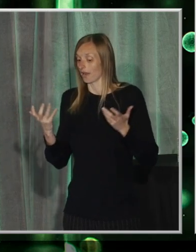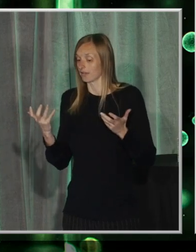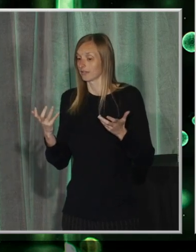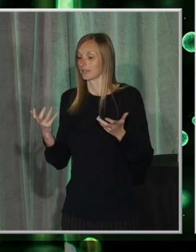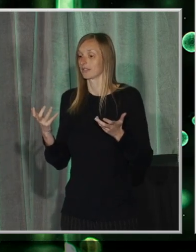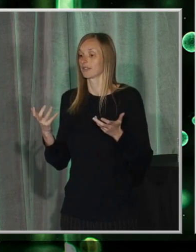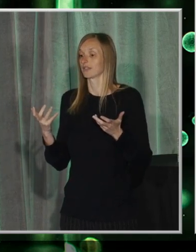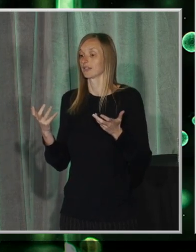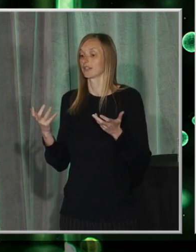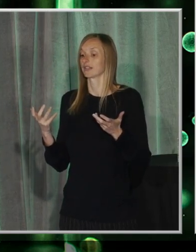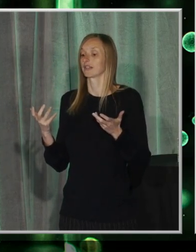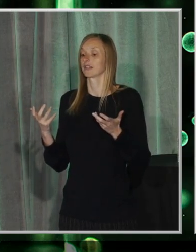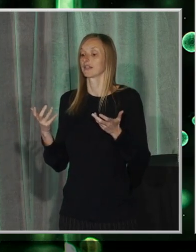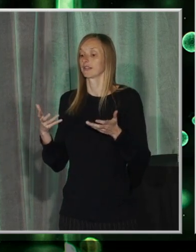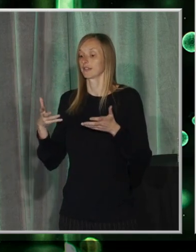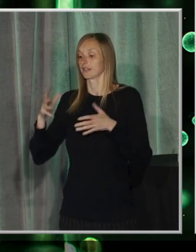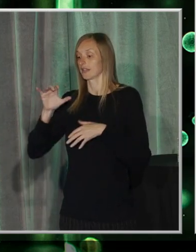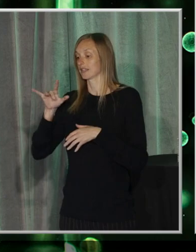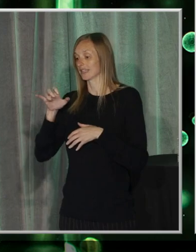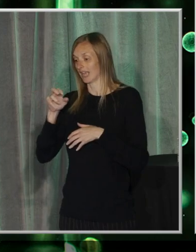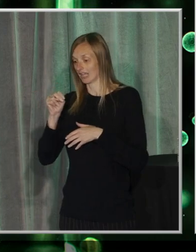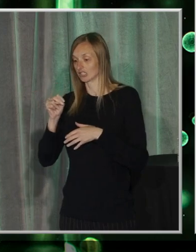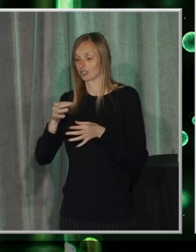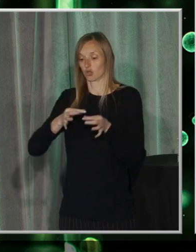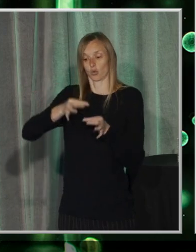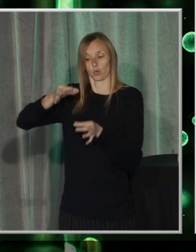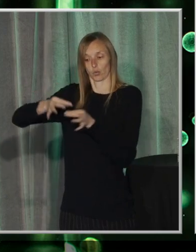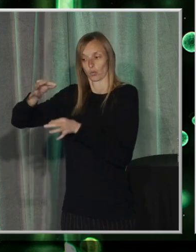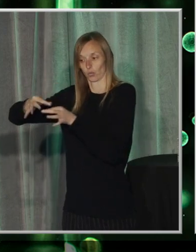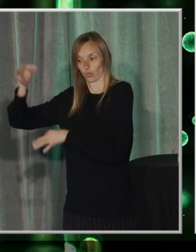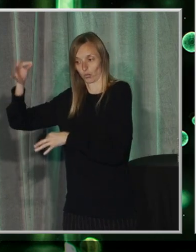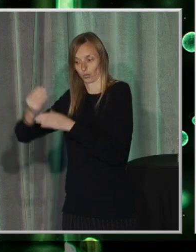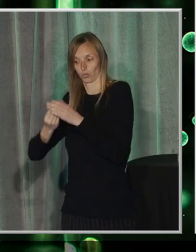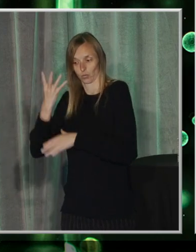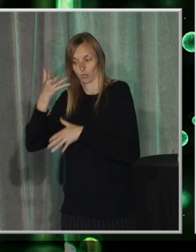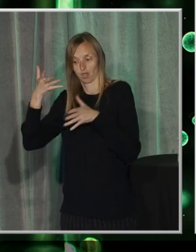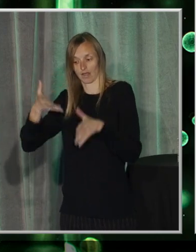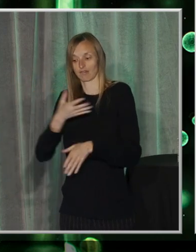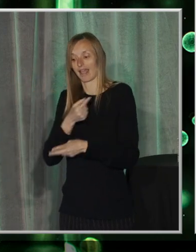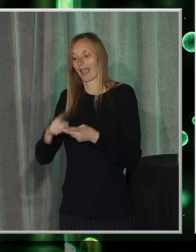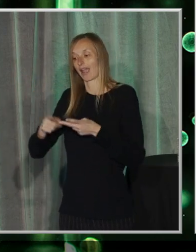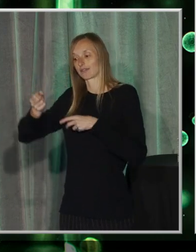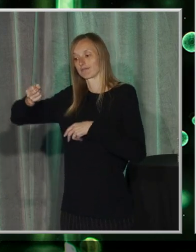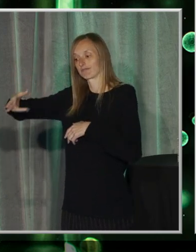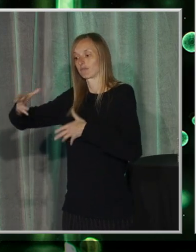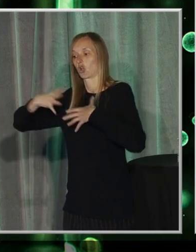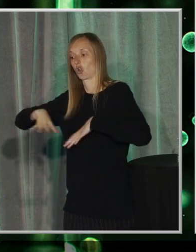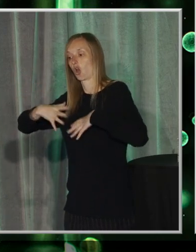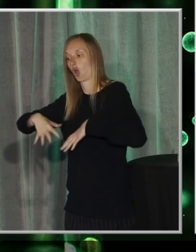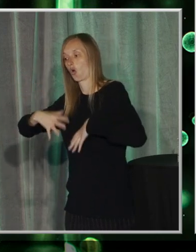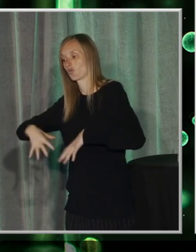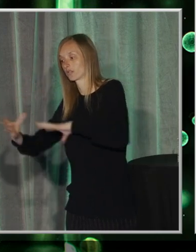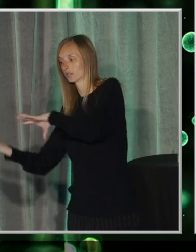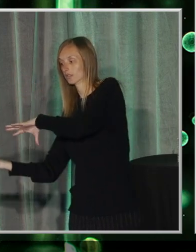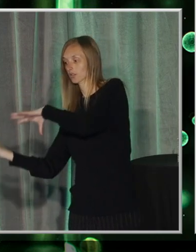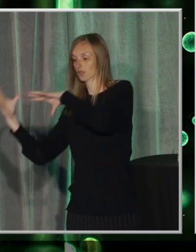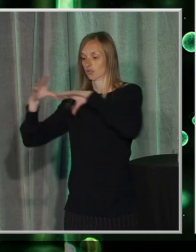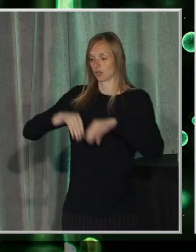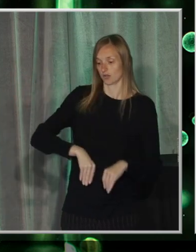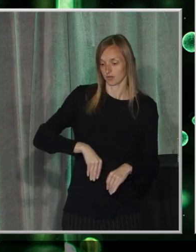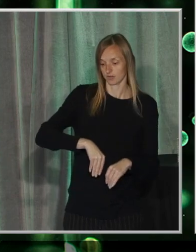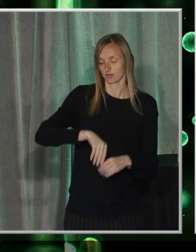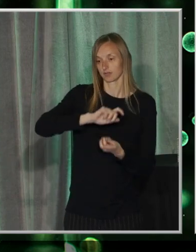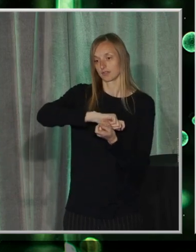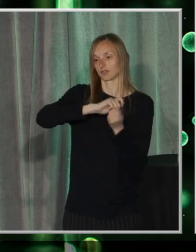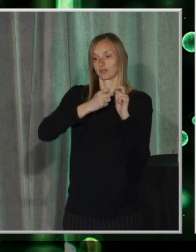collect cotton crop straws and discarded clothes back into our system for